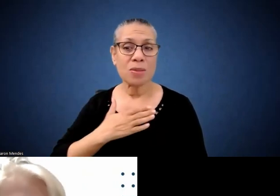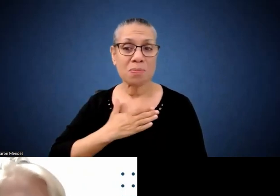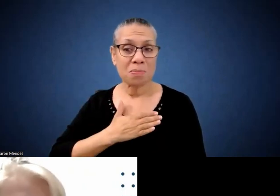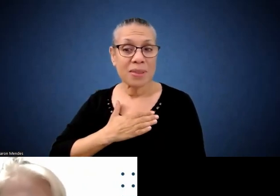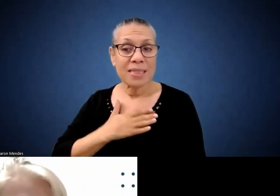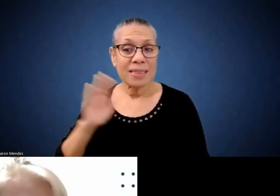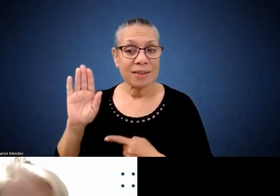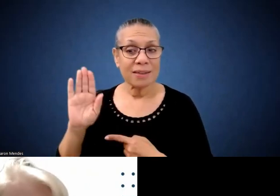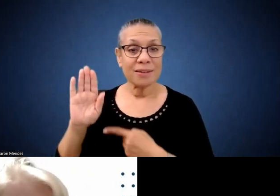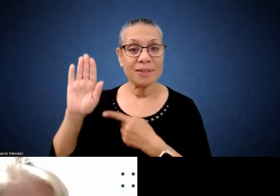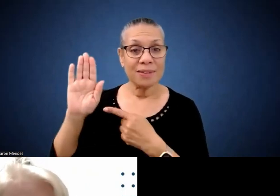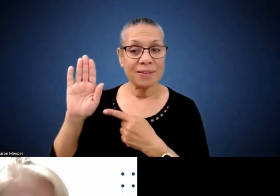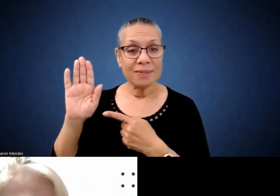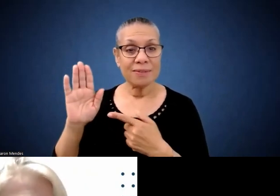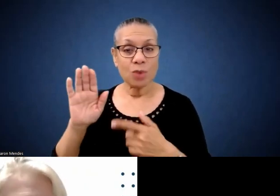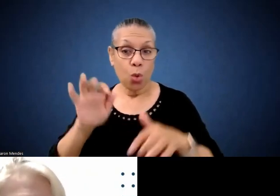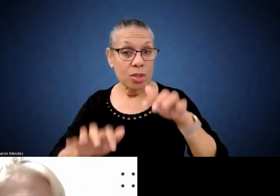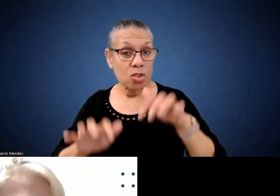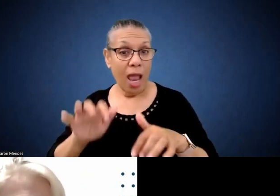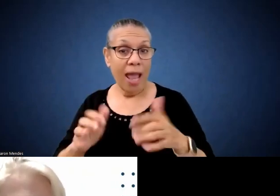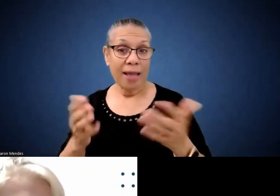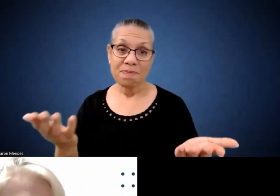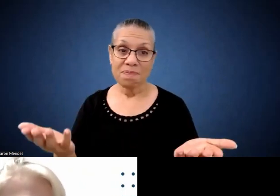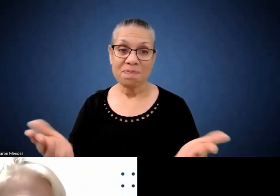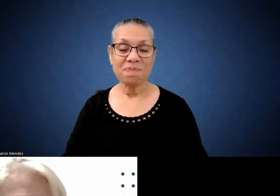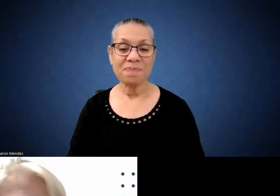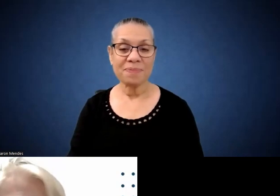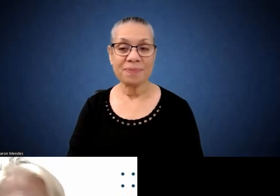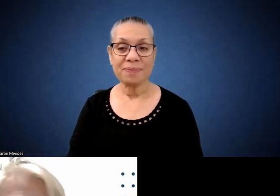raise your hand or put it in the chat.